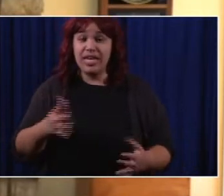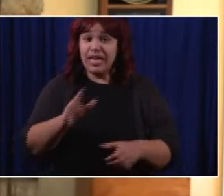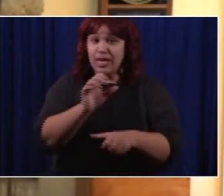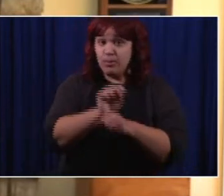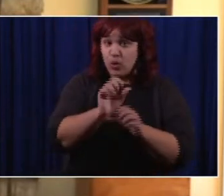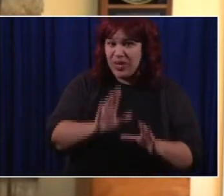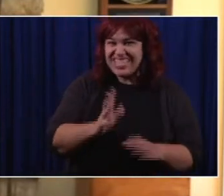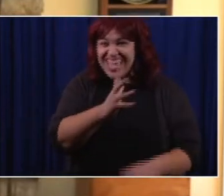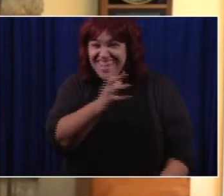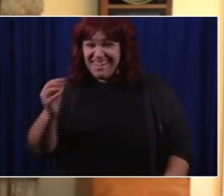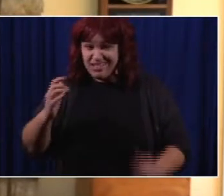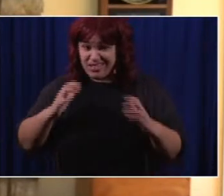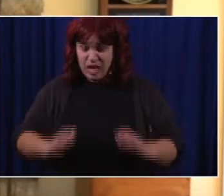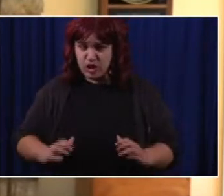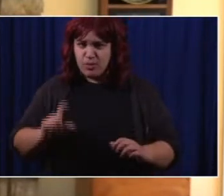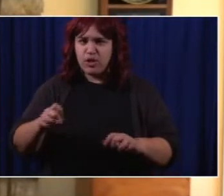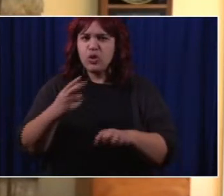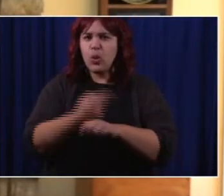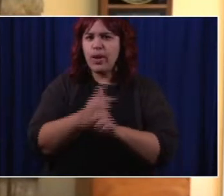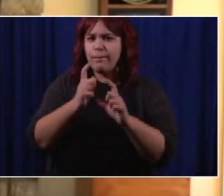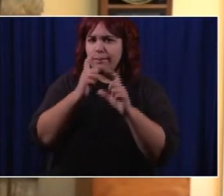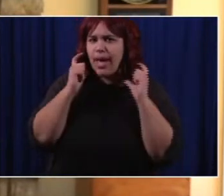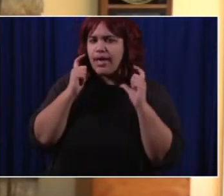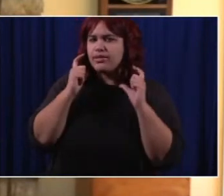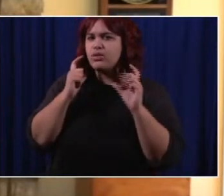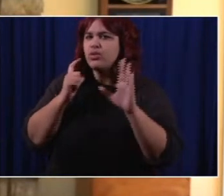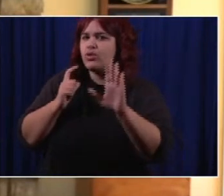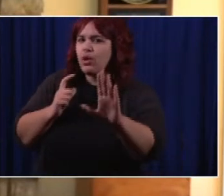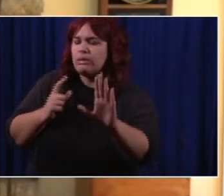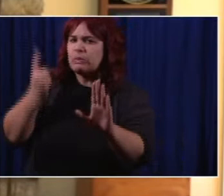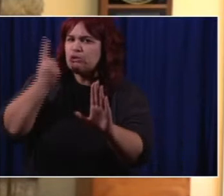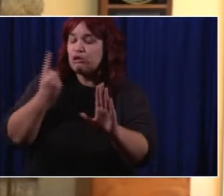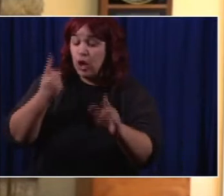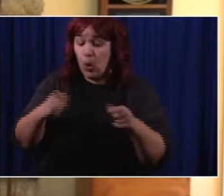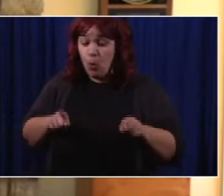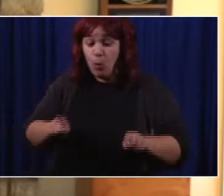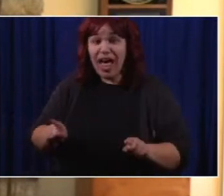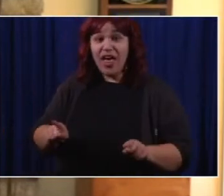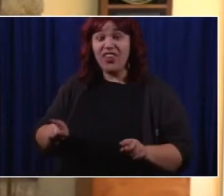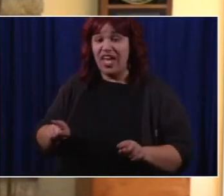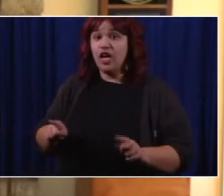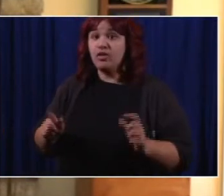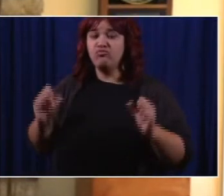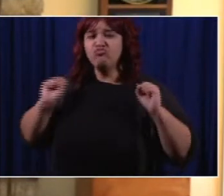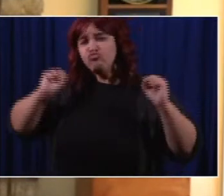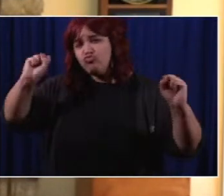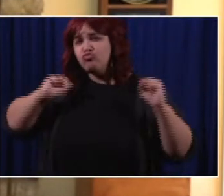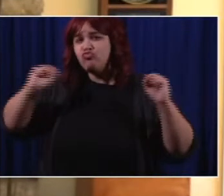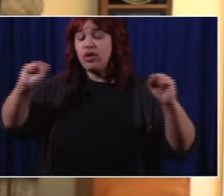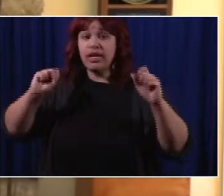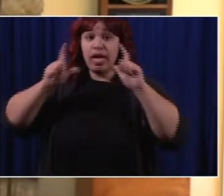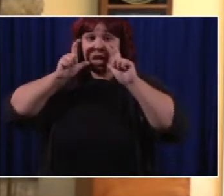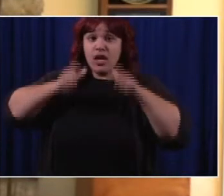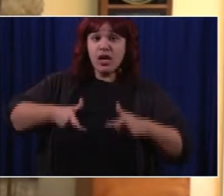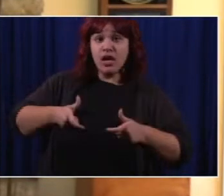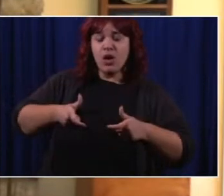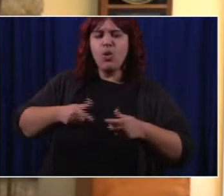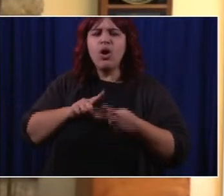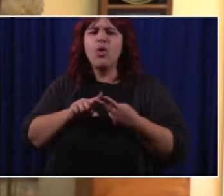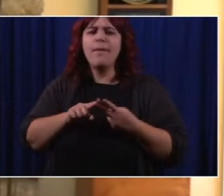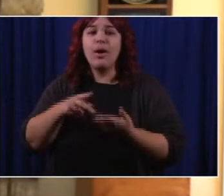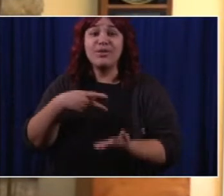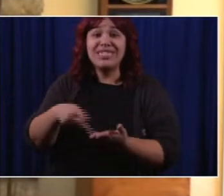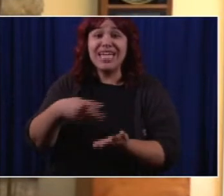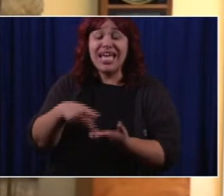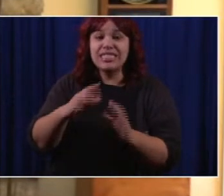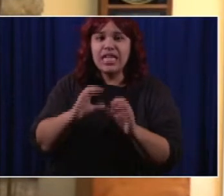exemptions for people who are in a gym while they're actively working out that they don't have to wear a mask? Or if someone's teaching a dance class to 8 or